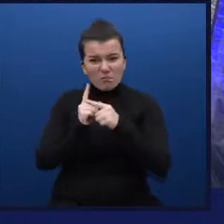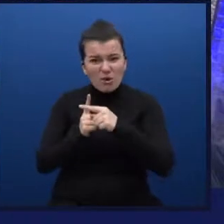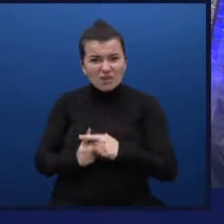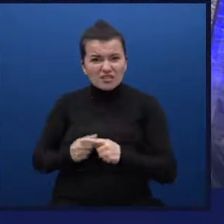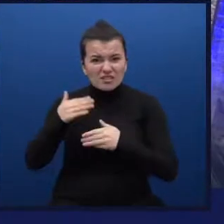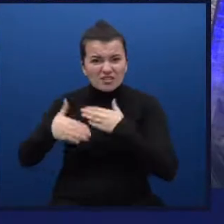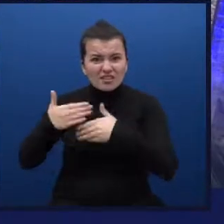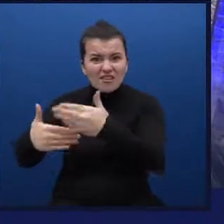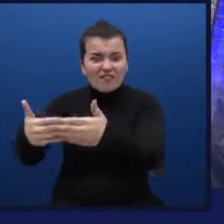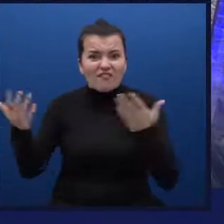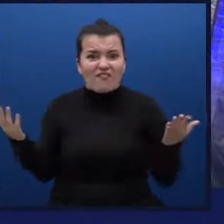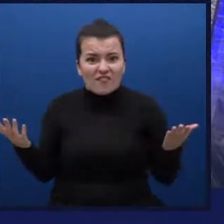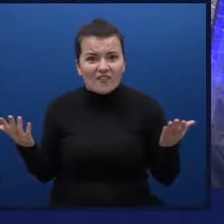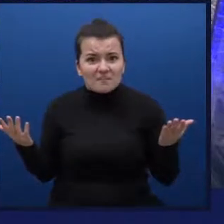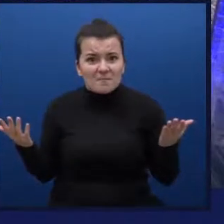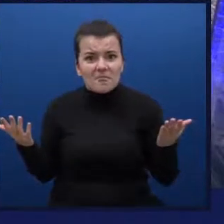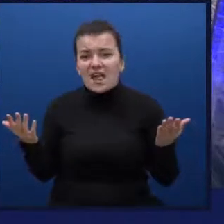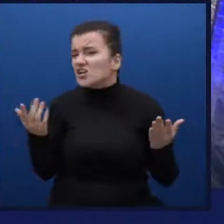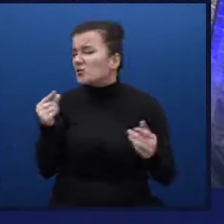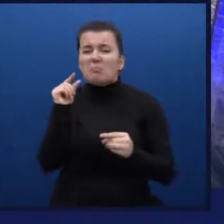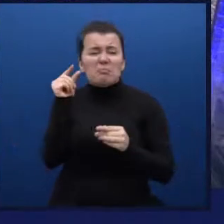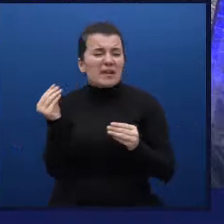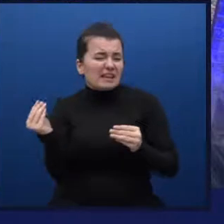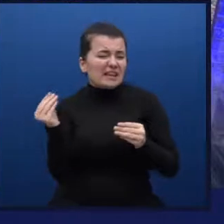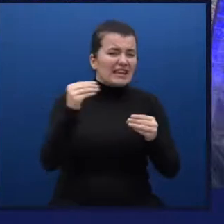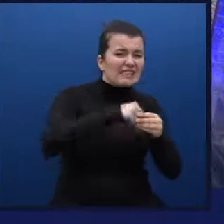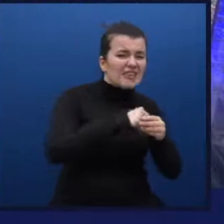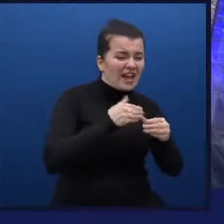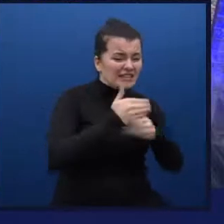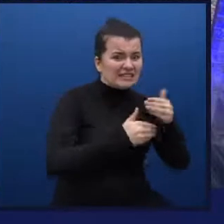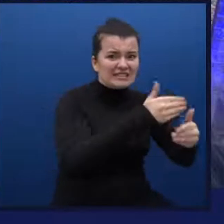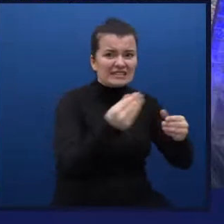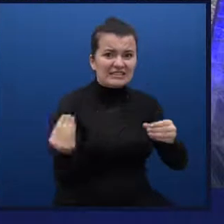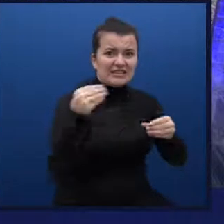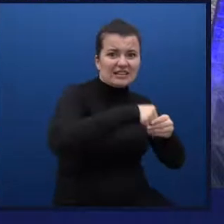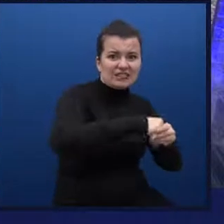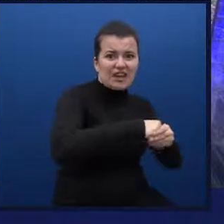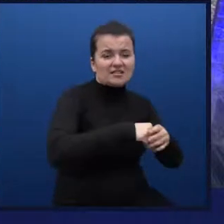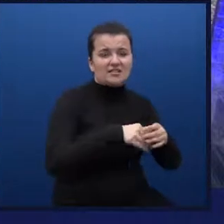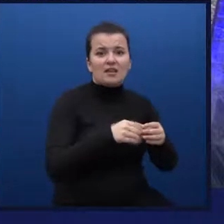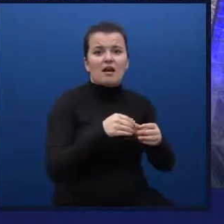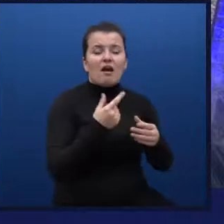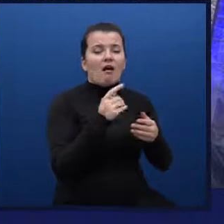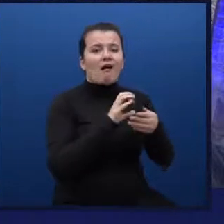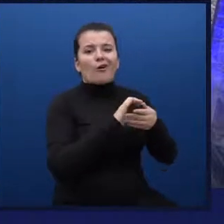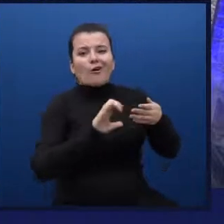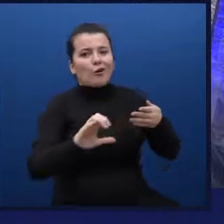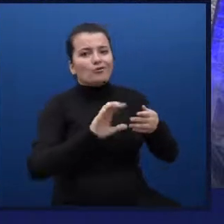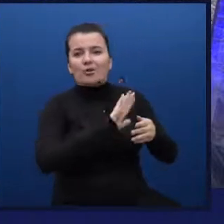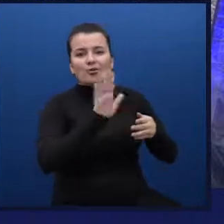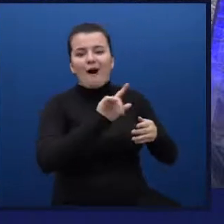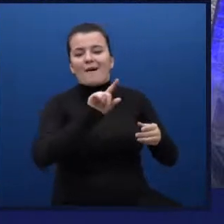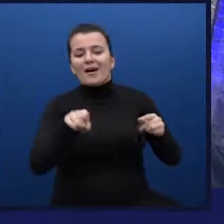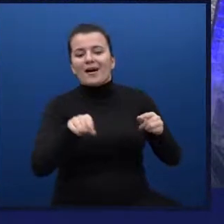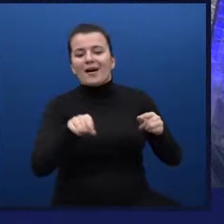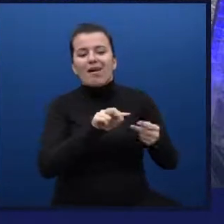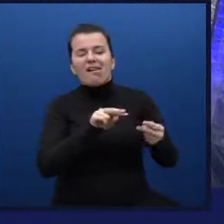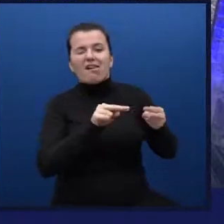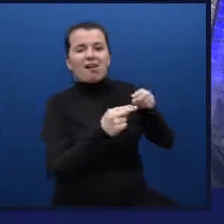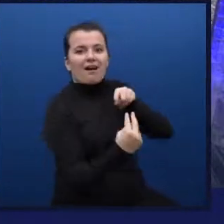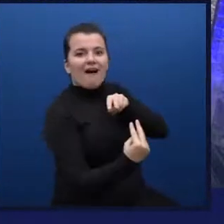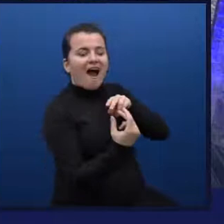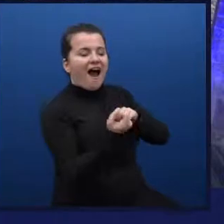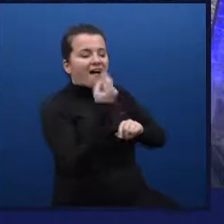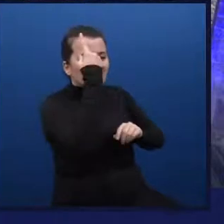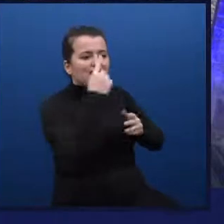yeah, there's a little bit of an investment. You know, it will be not a lot of code, but understanding what code to write is going to take some